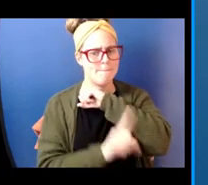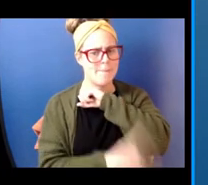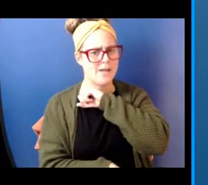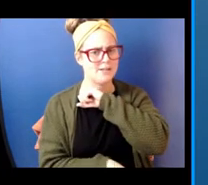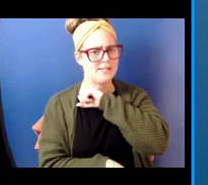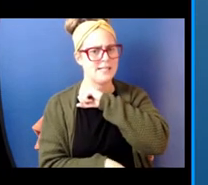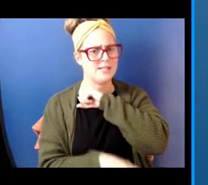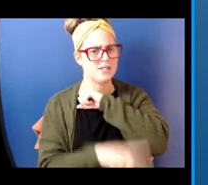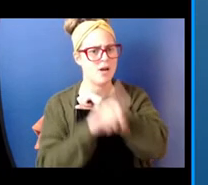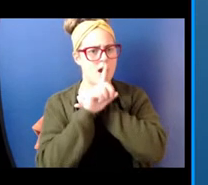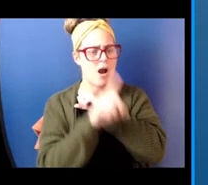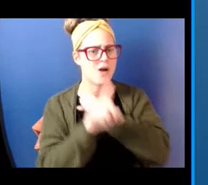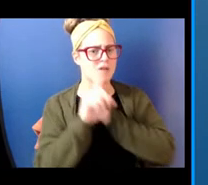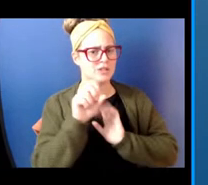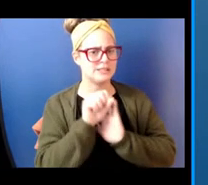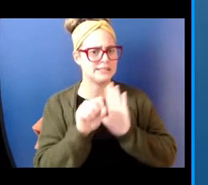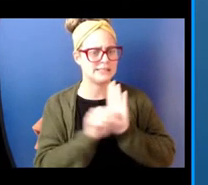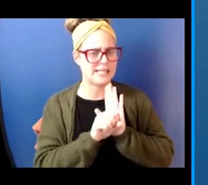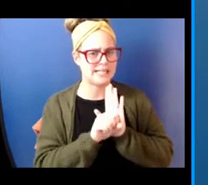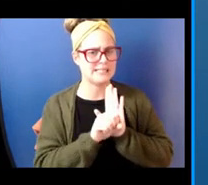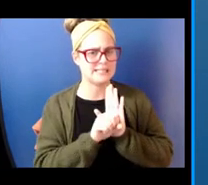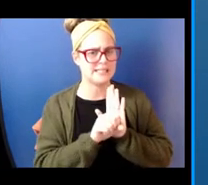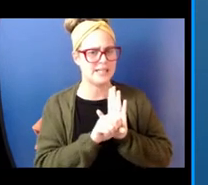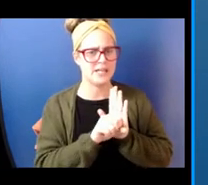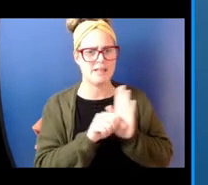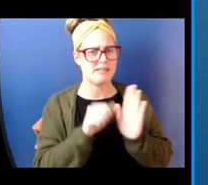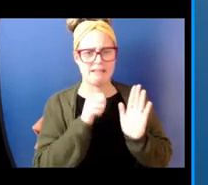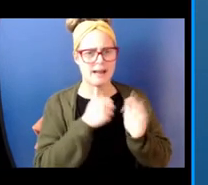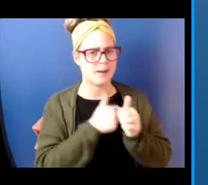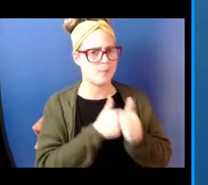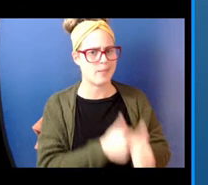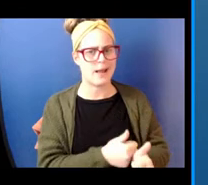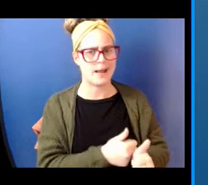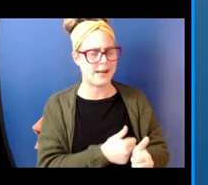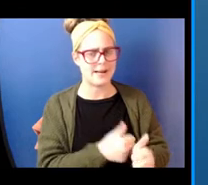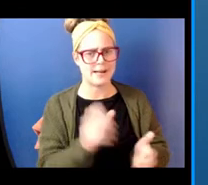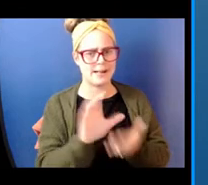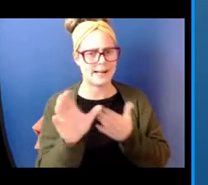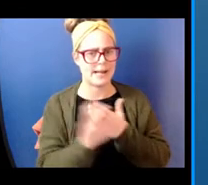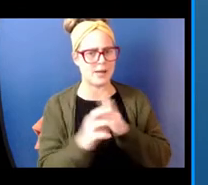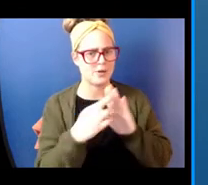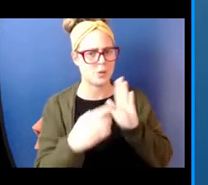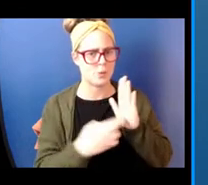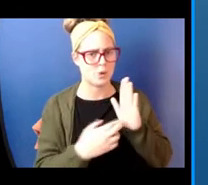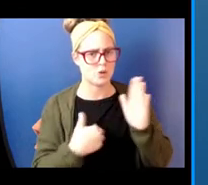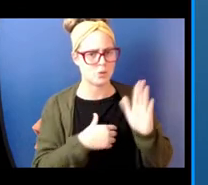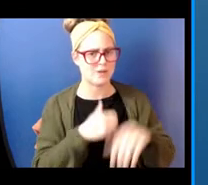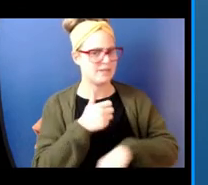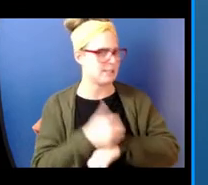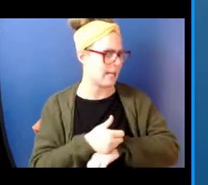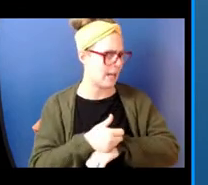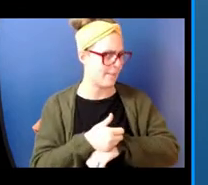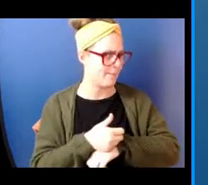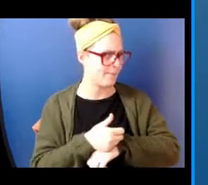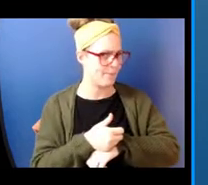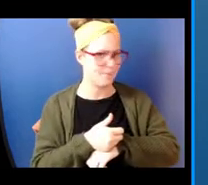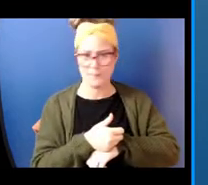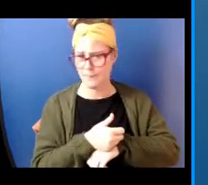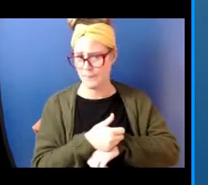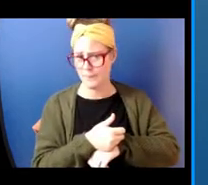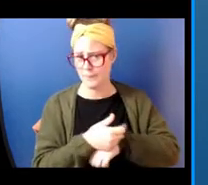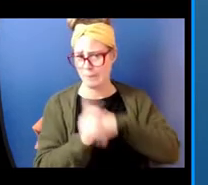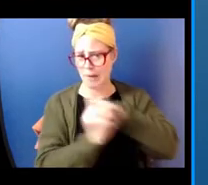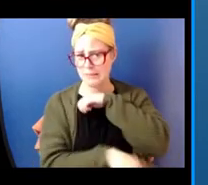states that don't uh comply with the calendar rules that we've set out in our rules and that we've been